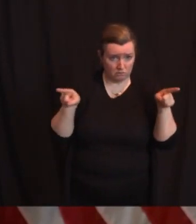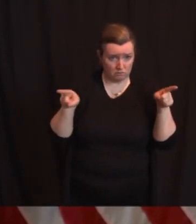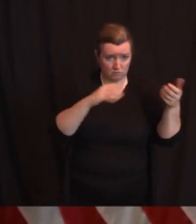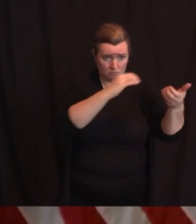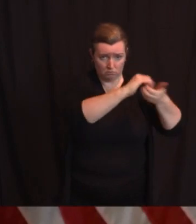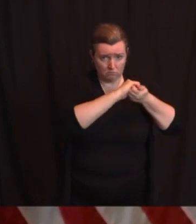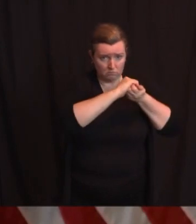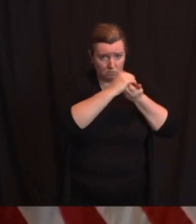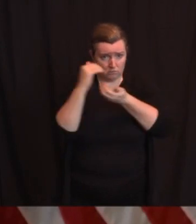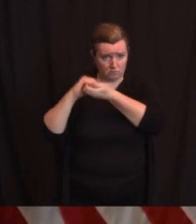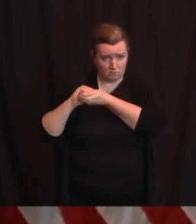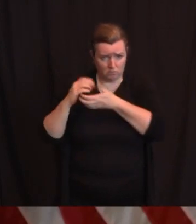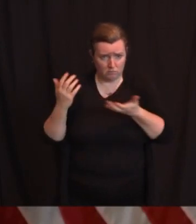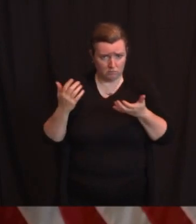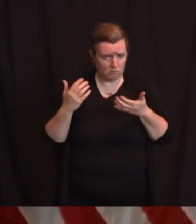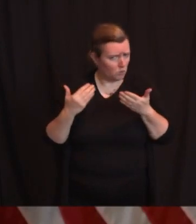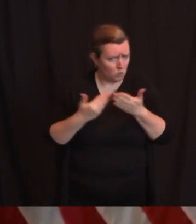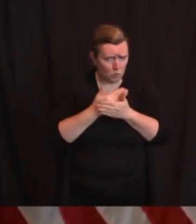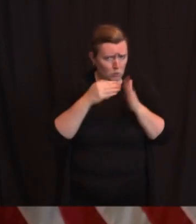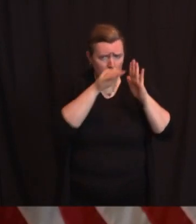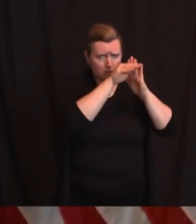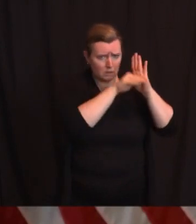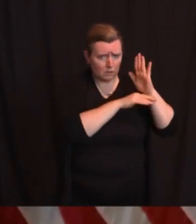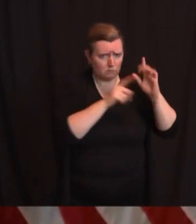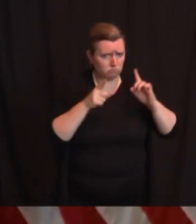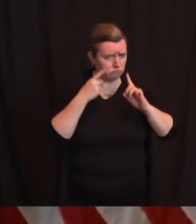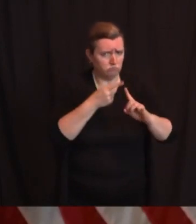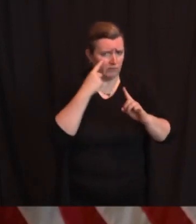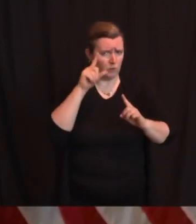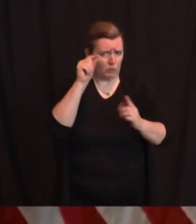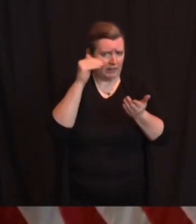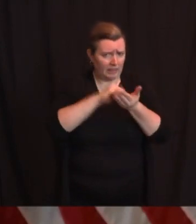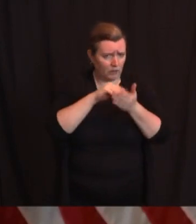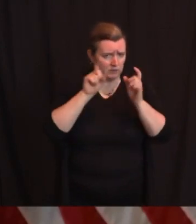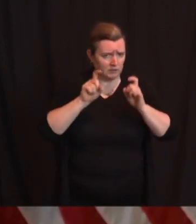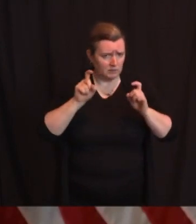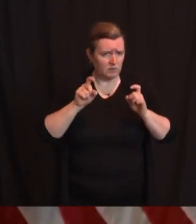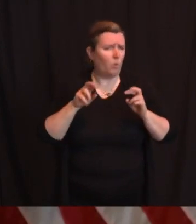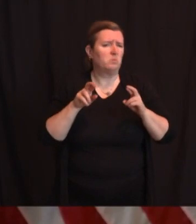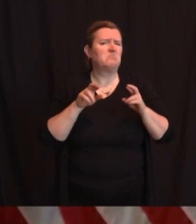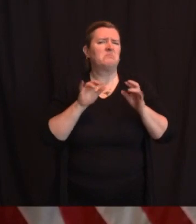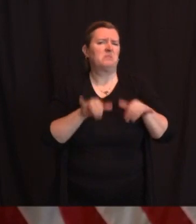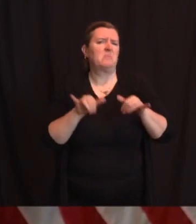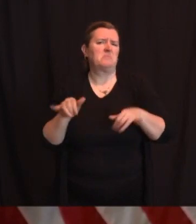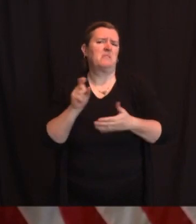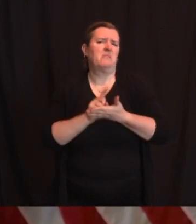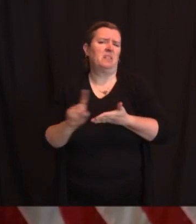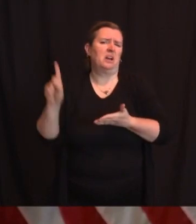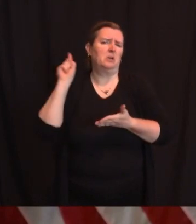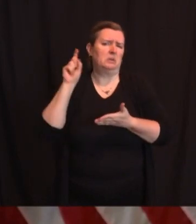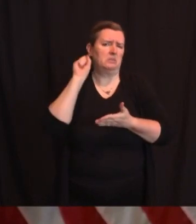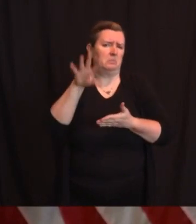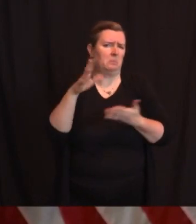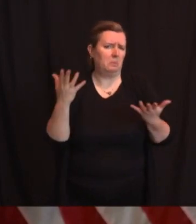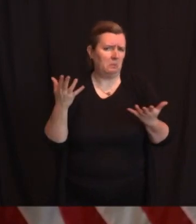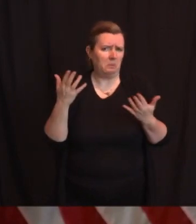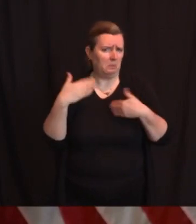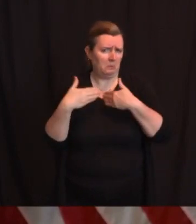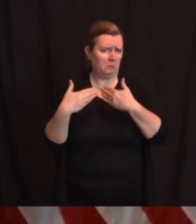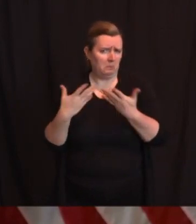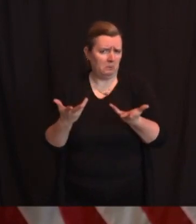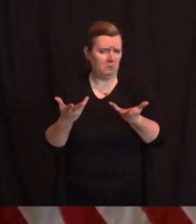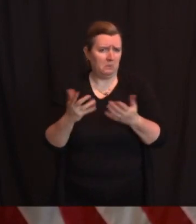figure, or are we today where we were, say, last week in terms of getting to that 20,000 figure? And then if you're listening to this at